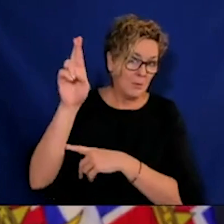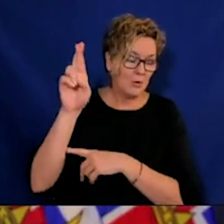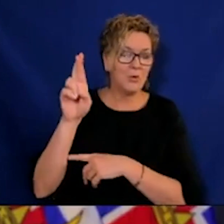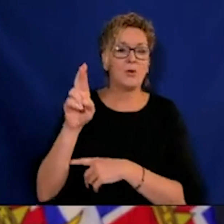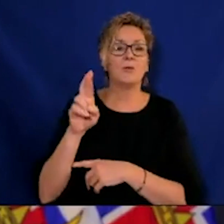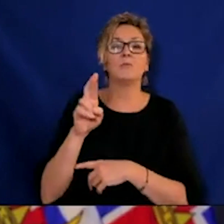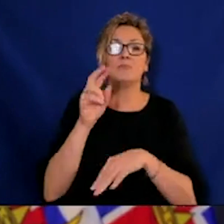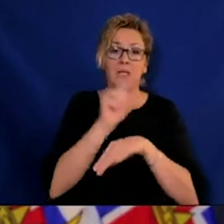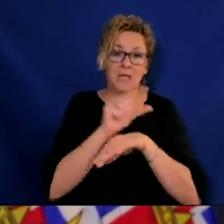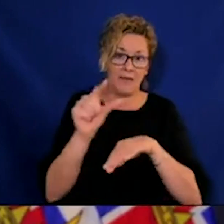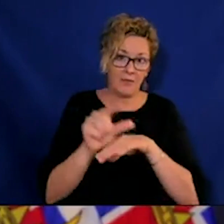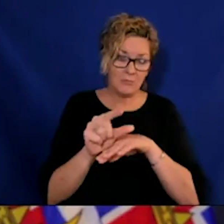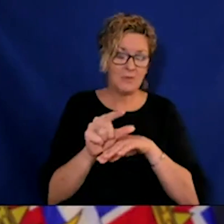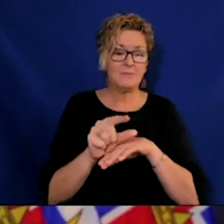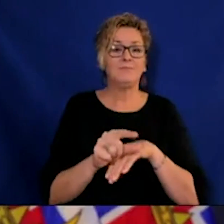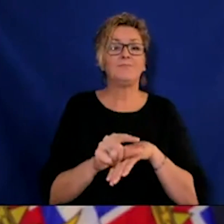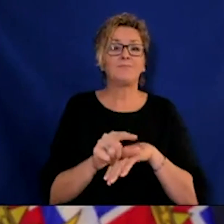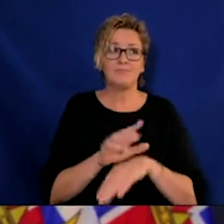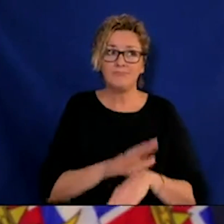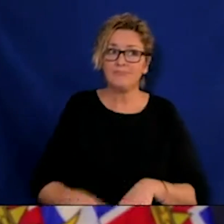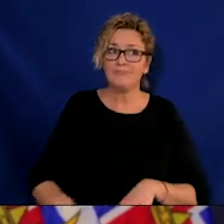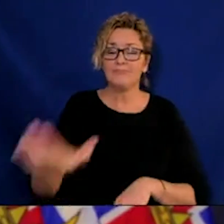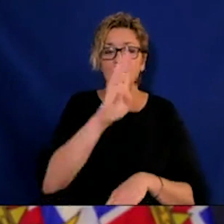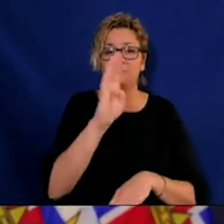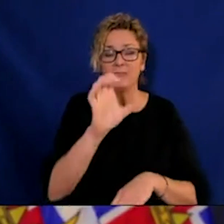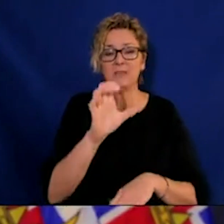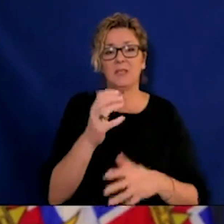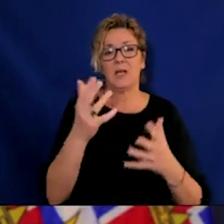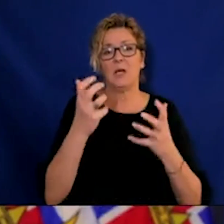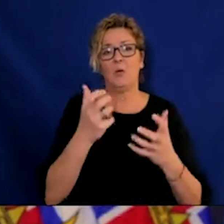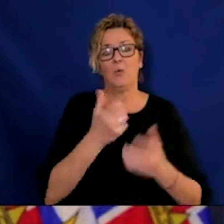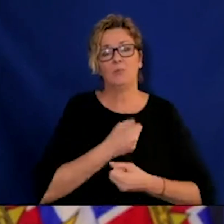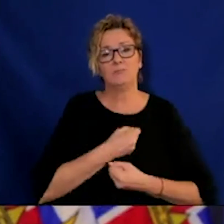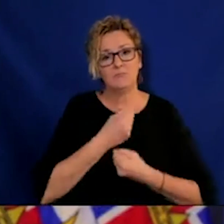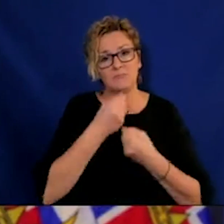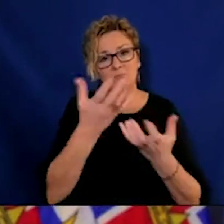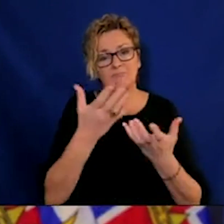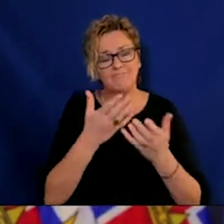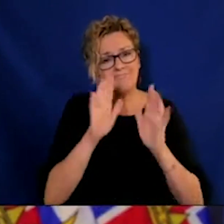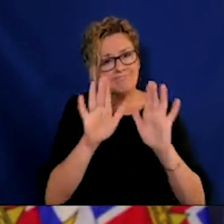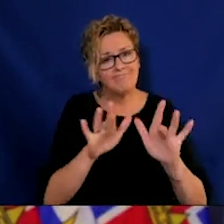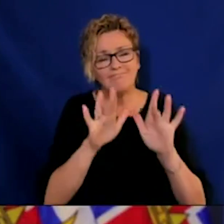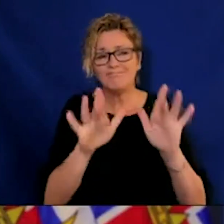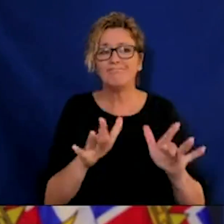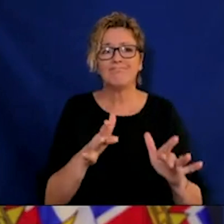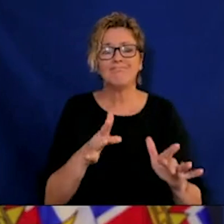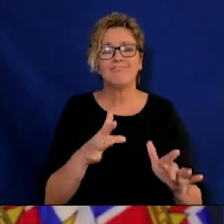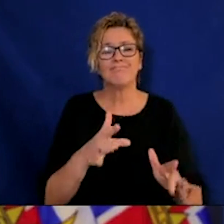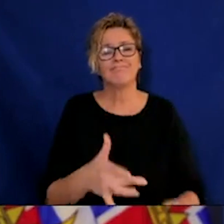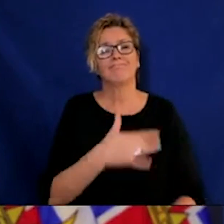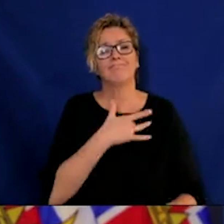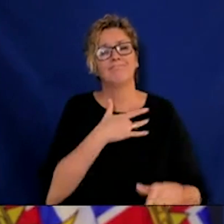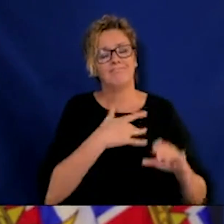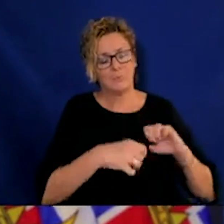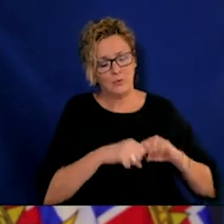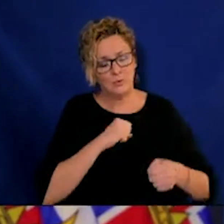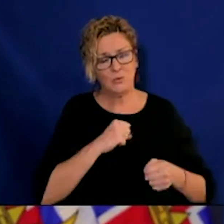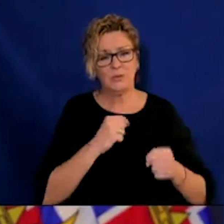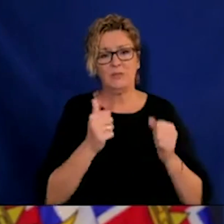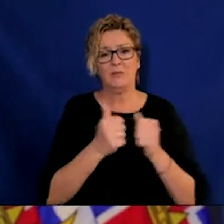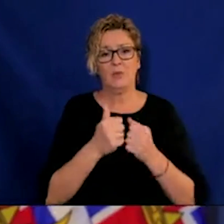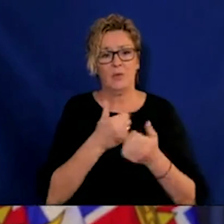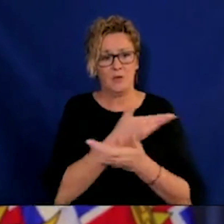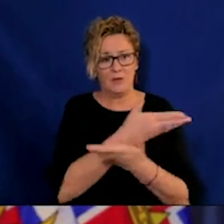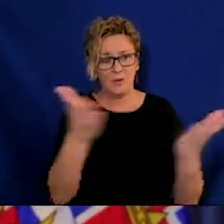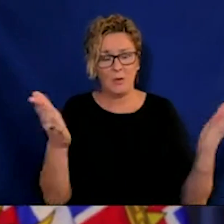my condolences to the families, the friends, the caregivers of the 46 people who passed away over 3 days, the last 3 days in British